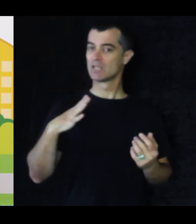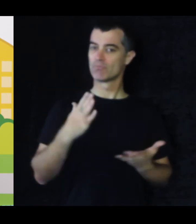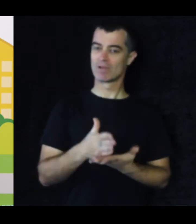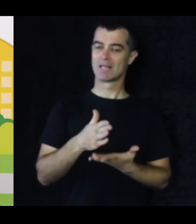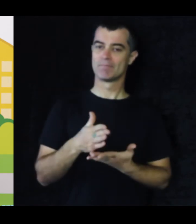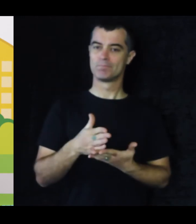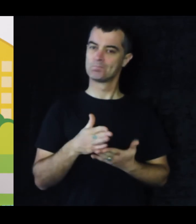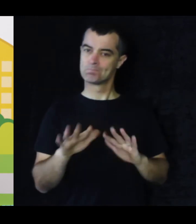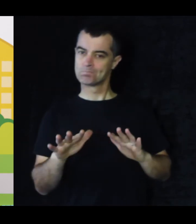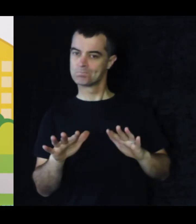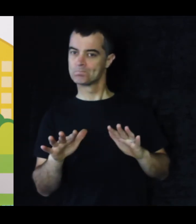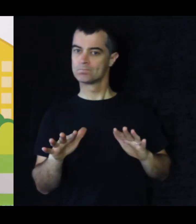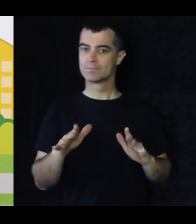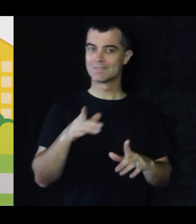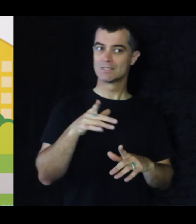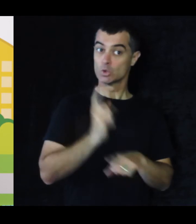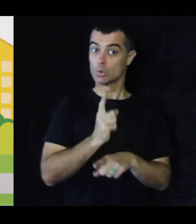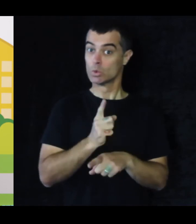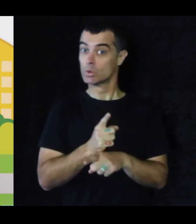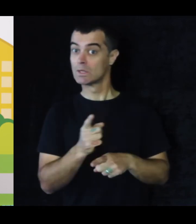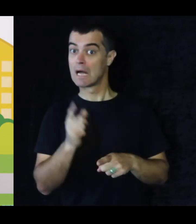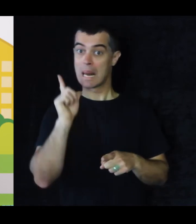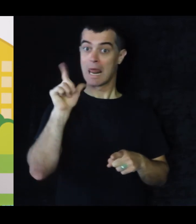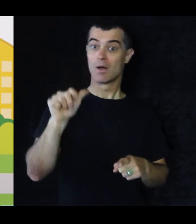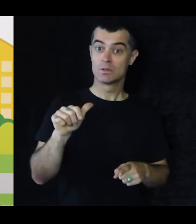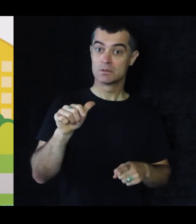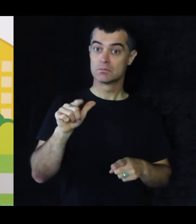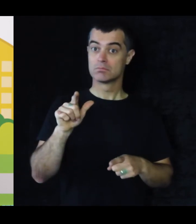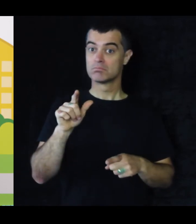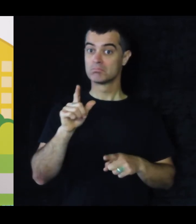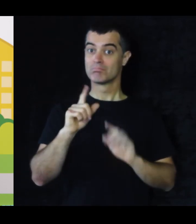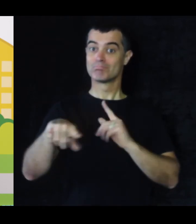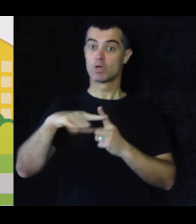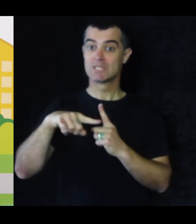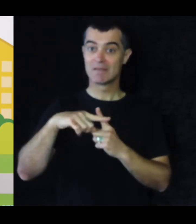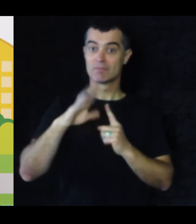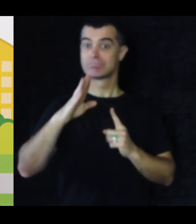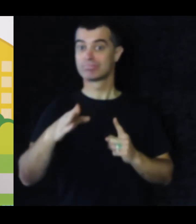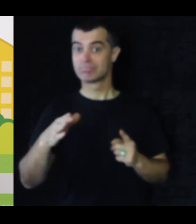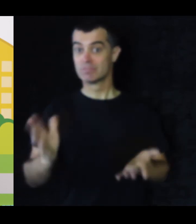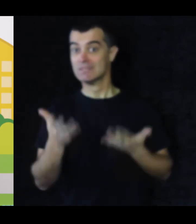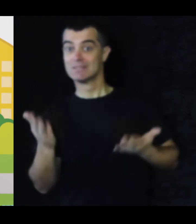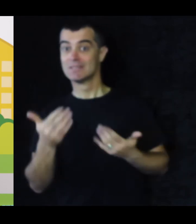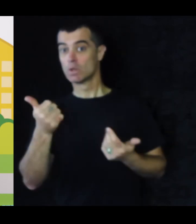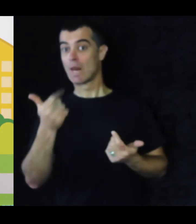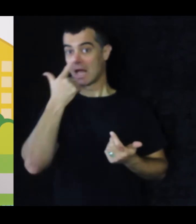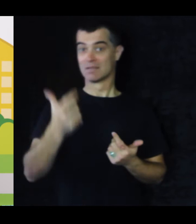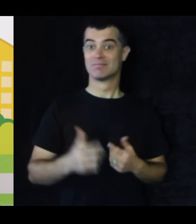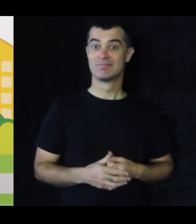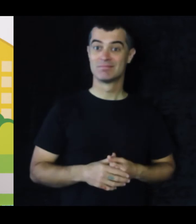got to be really sort of a bit, talkative, loud, upfront, positive, upbeat, and lots of good